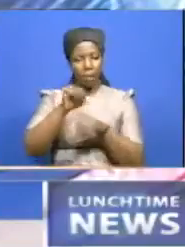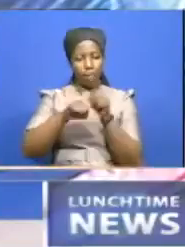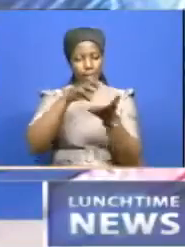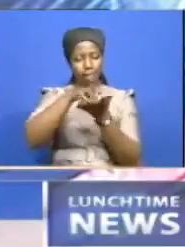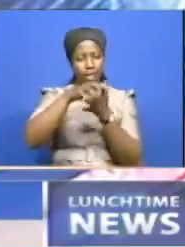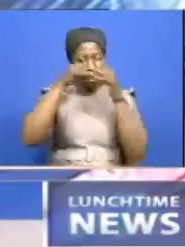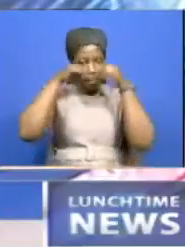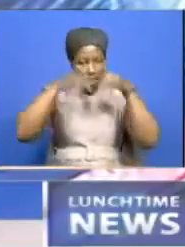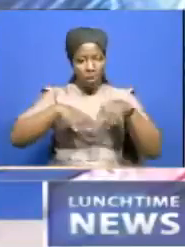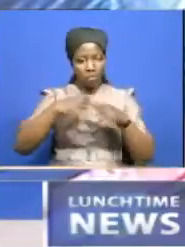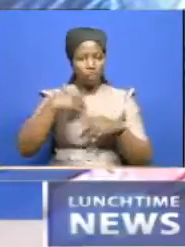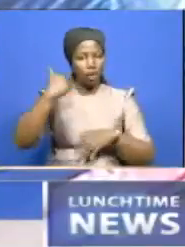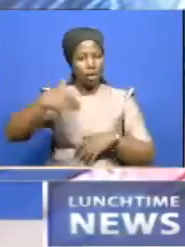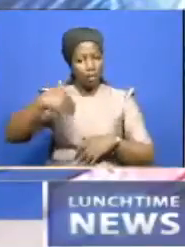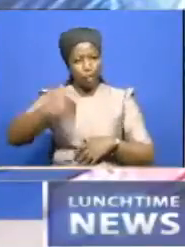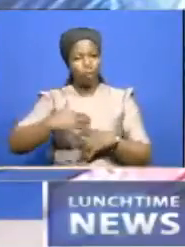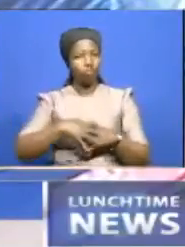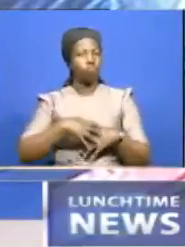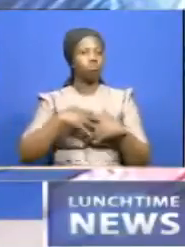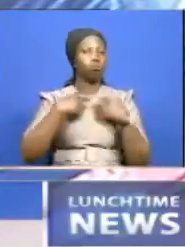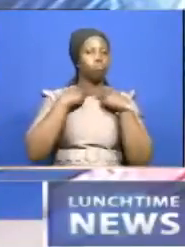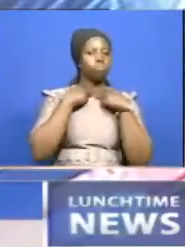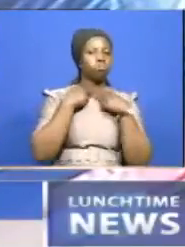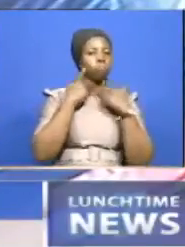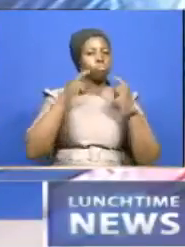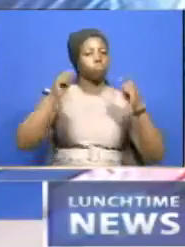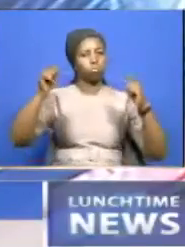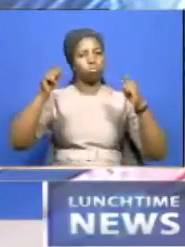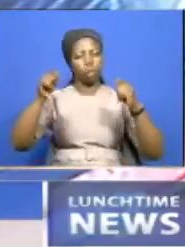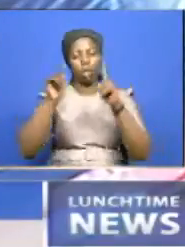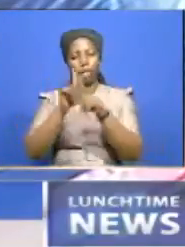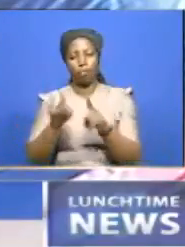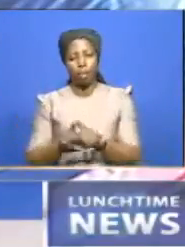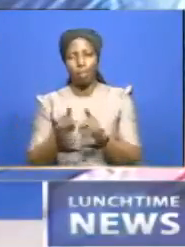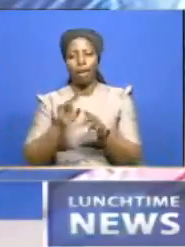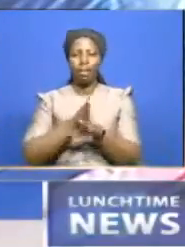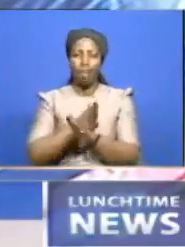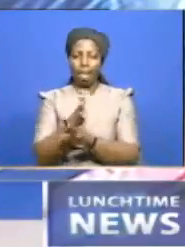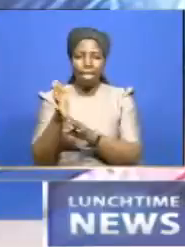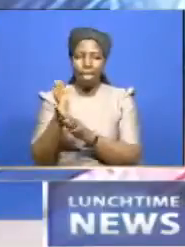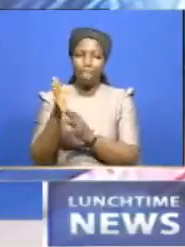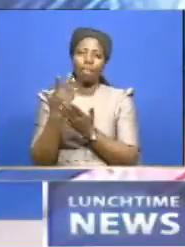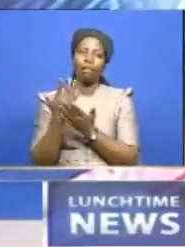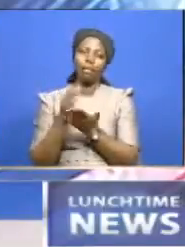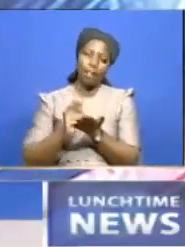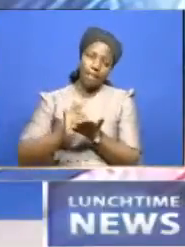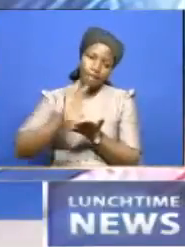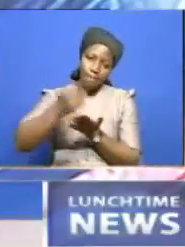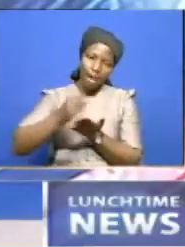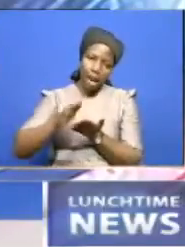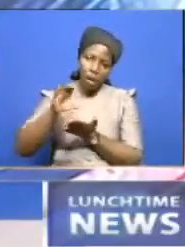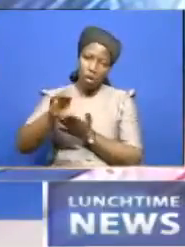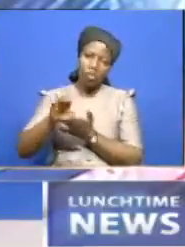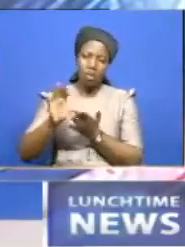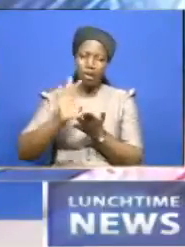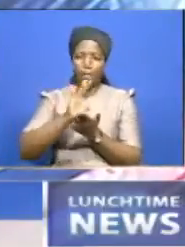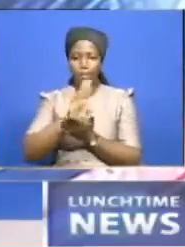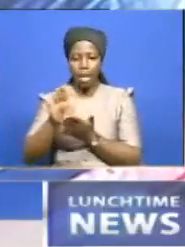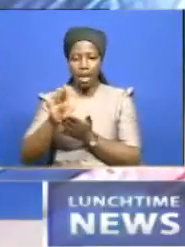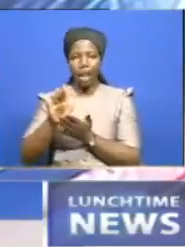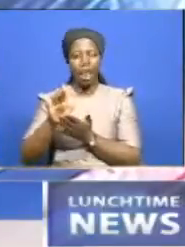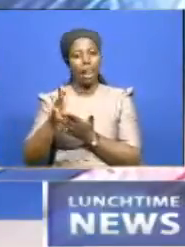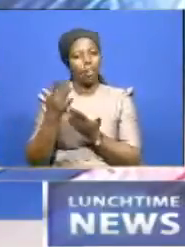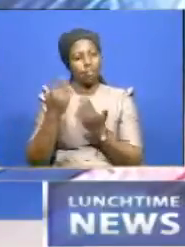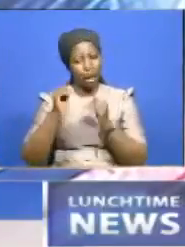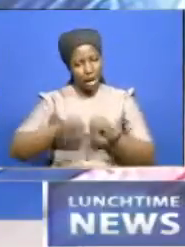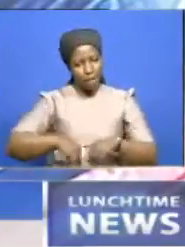devolution, frequent standoffs and delays in enacting revenue allocation bills have seen the devolved units shelve development projects and